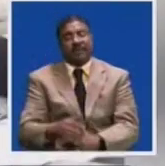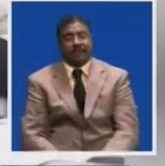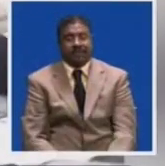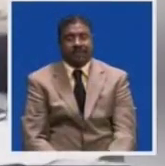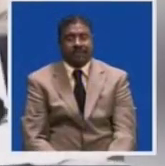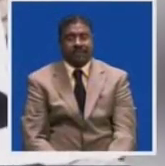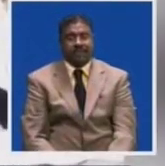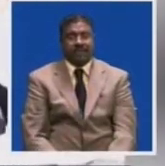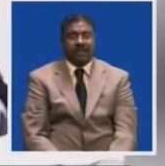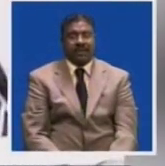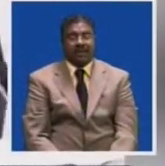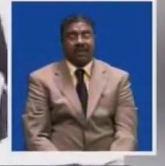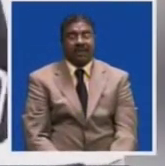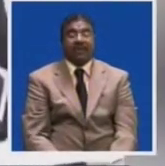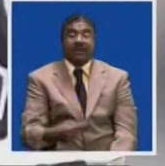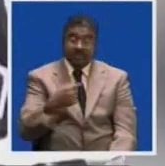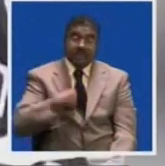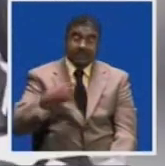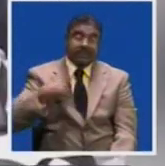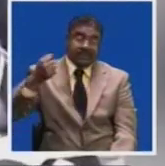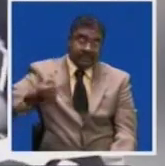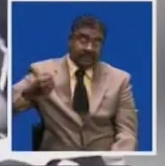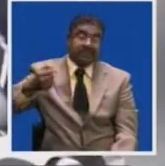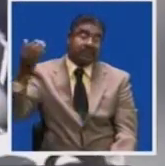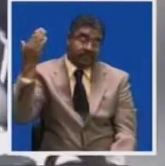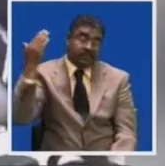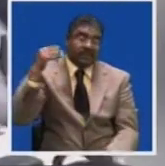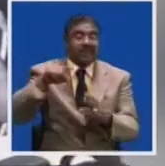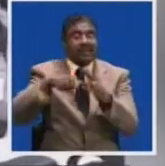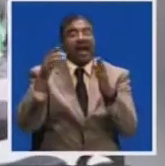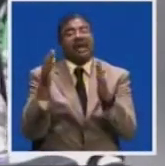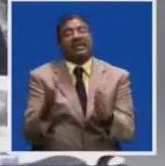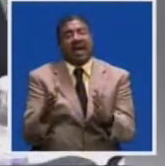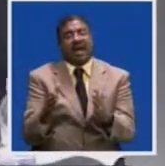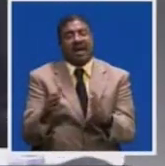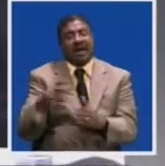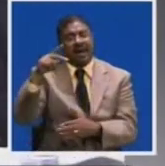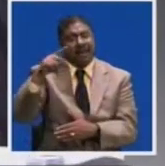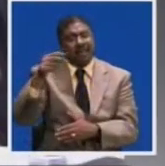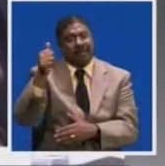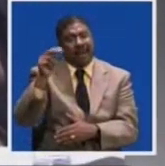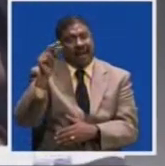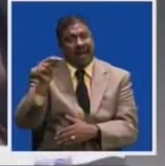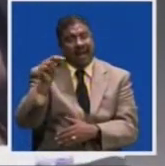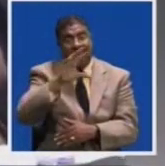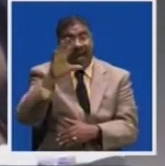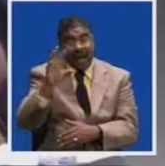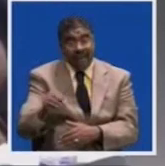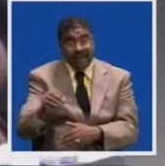I'm one of the pioneers that started Pan-African Parliament in